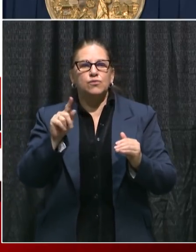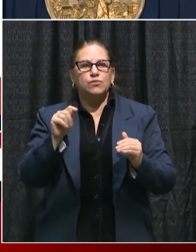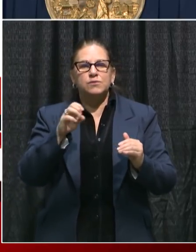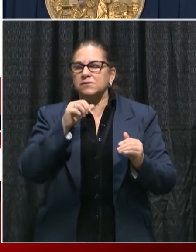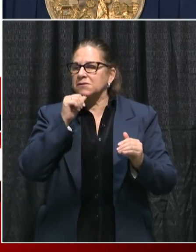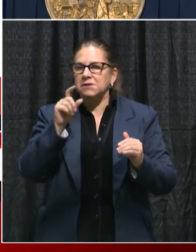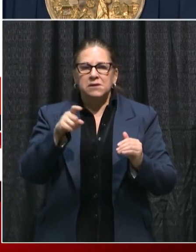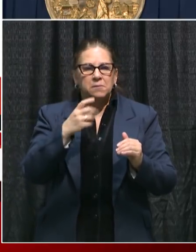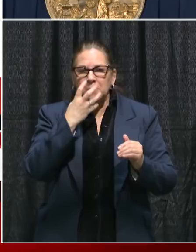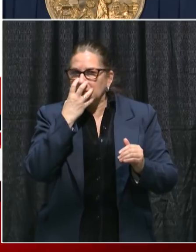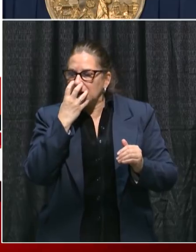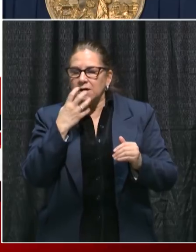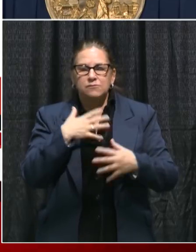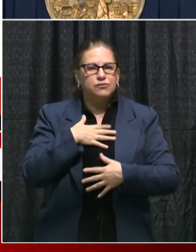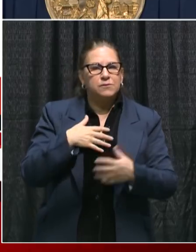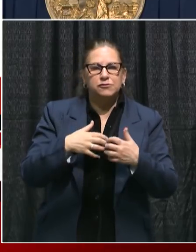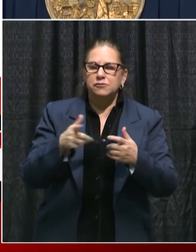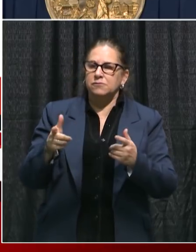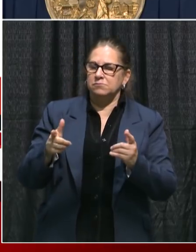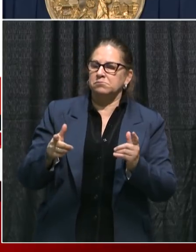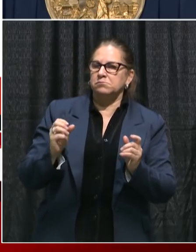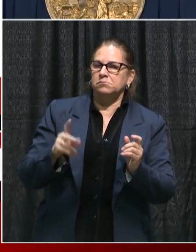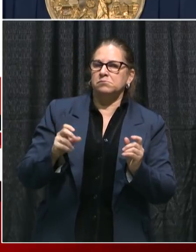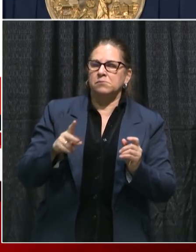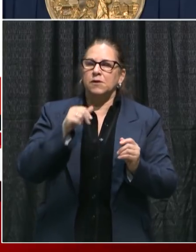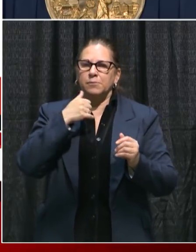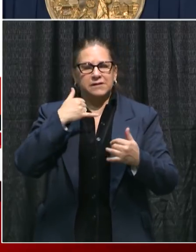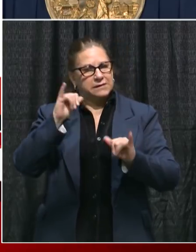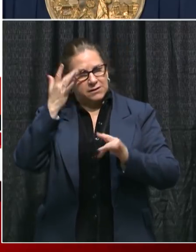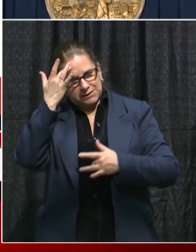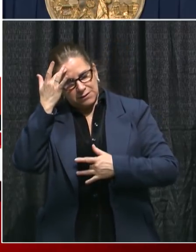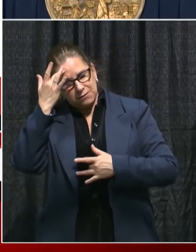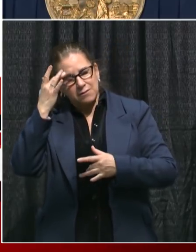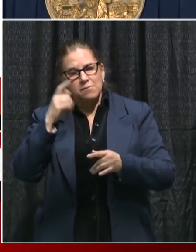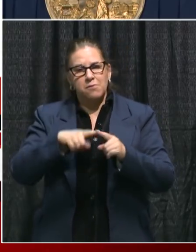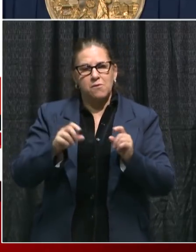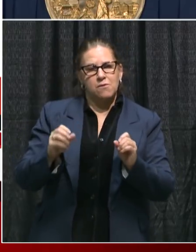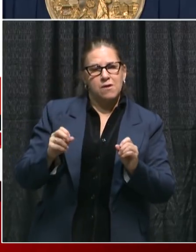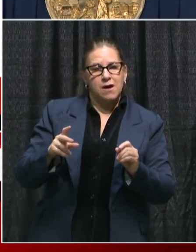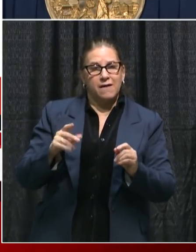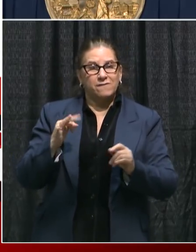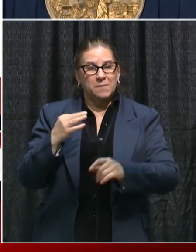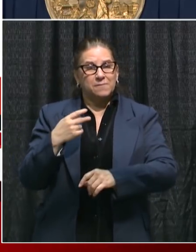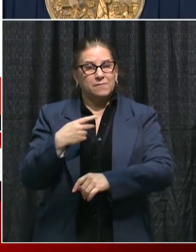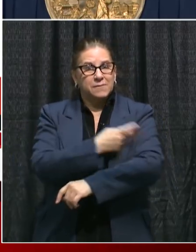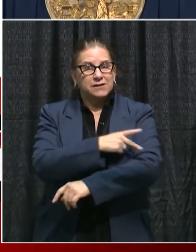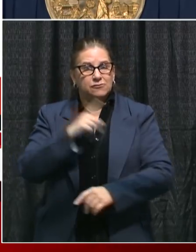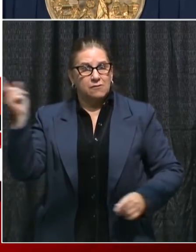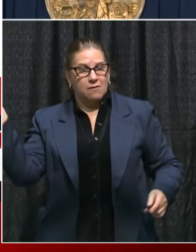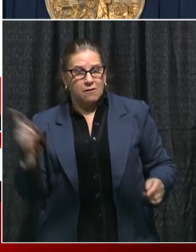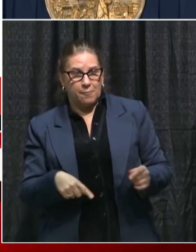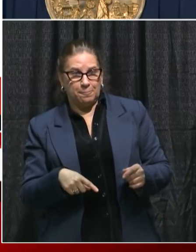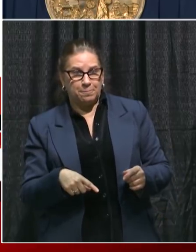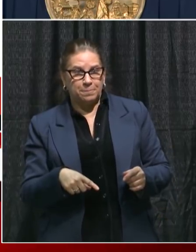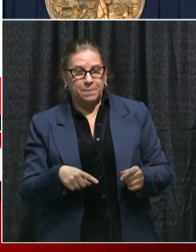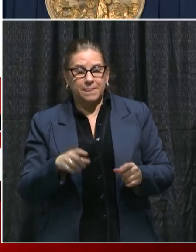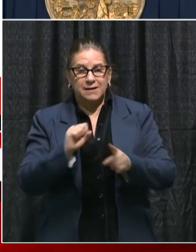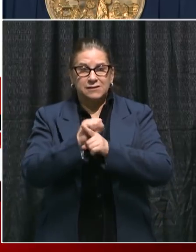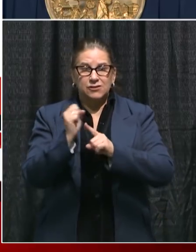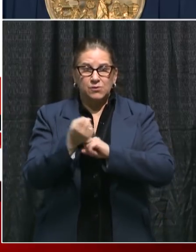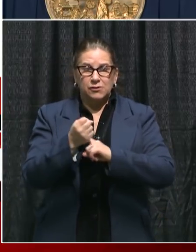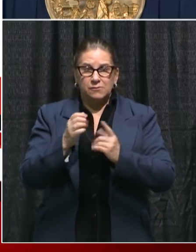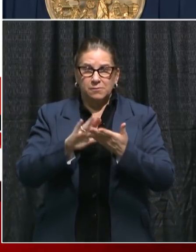bed. However, if a patient is here and their condition worsens, there are 6 rapid treatment spaces where patients can